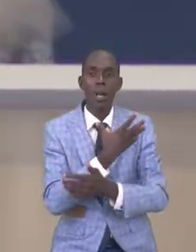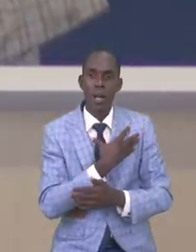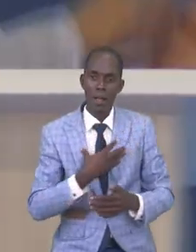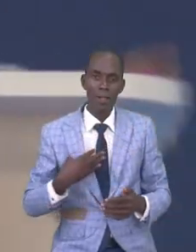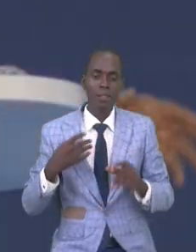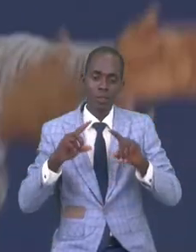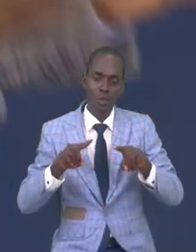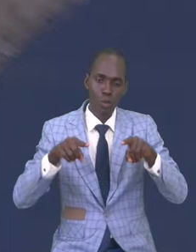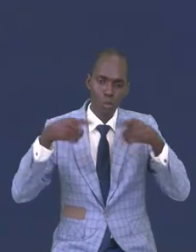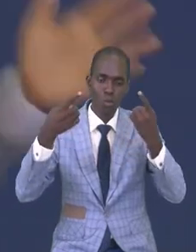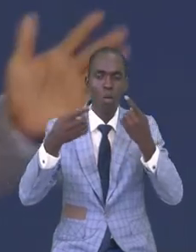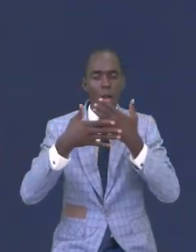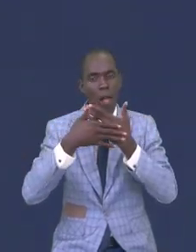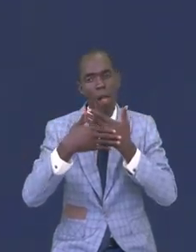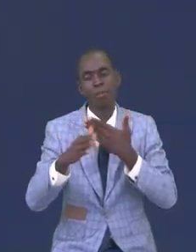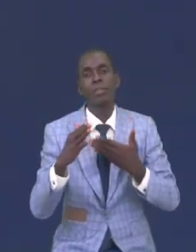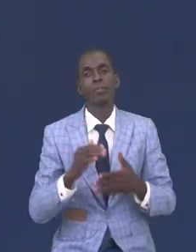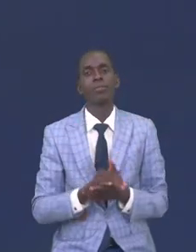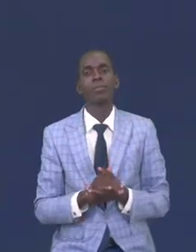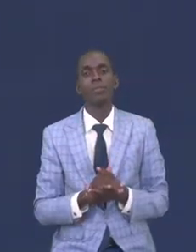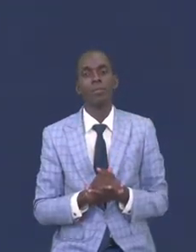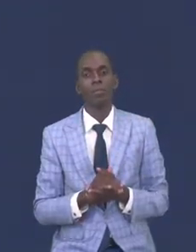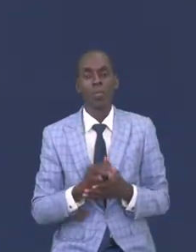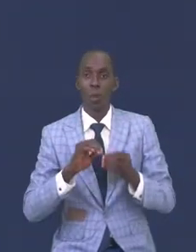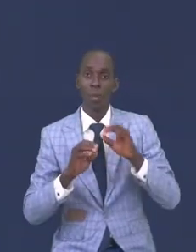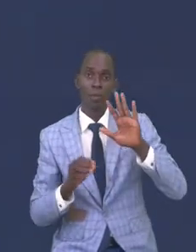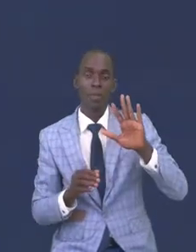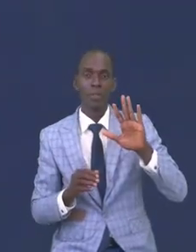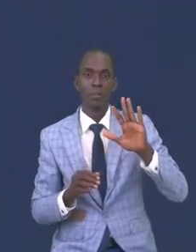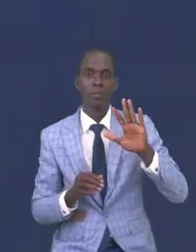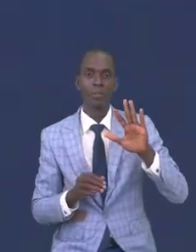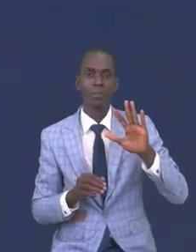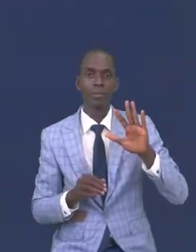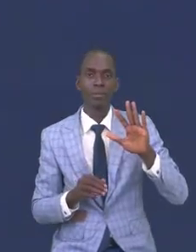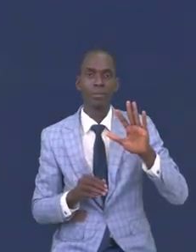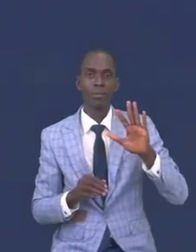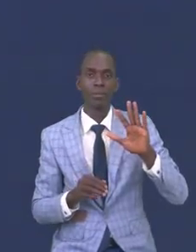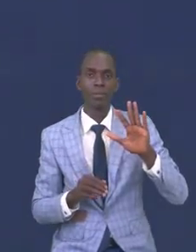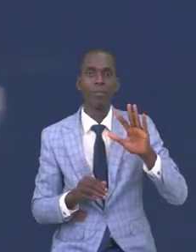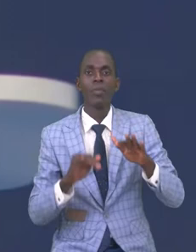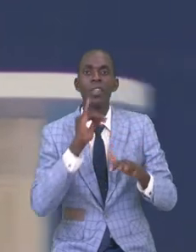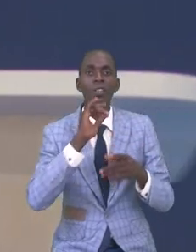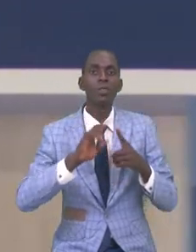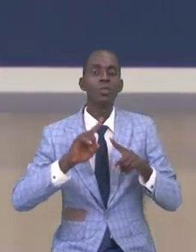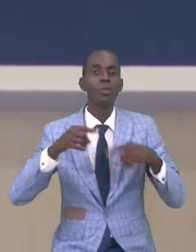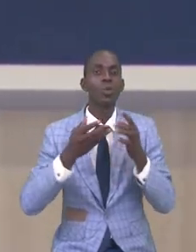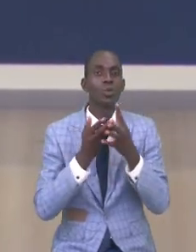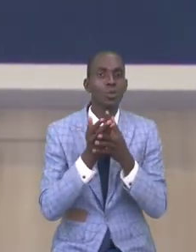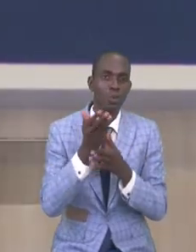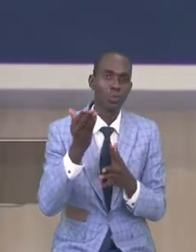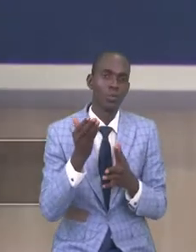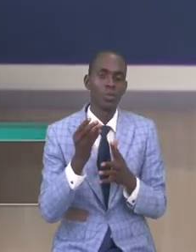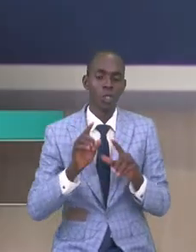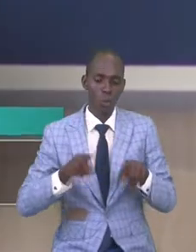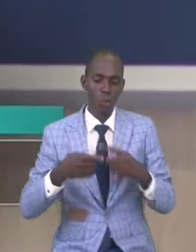go after. Number five is to go through. To